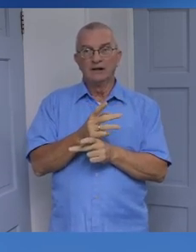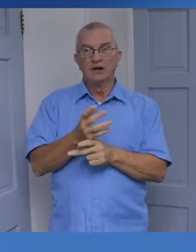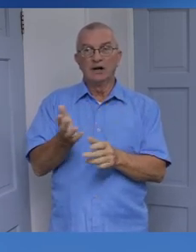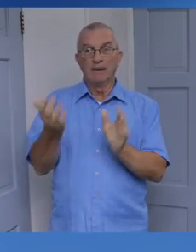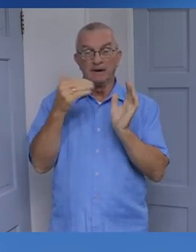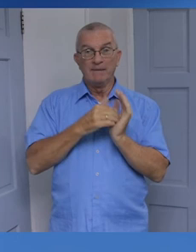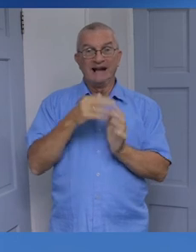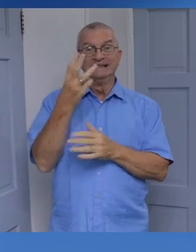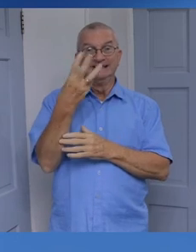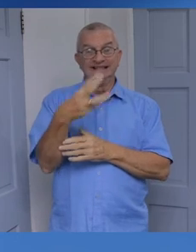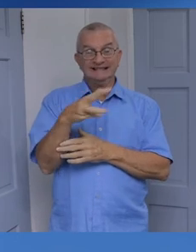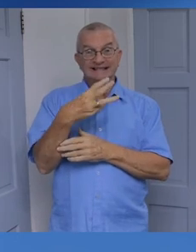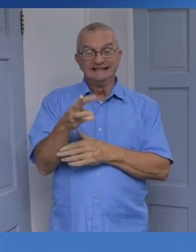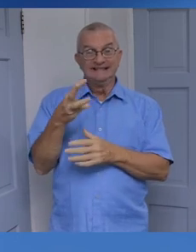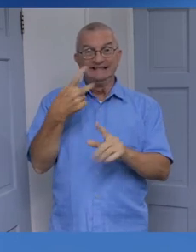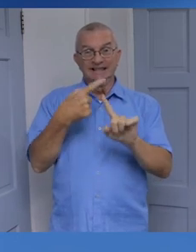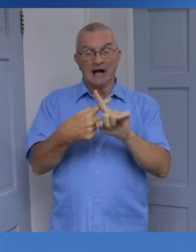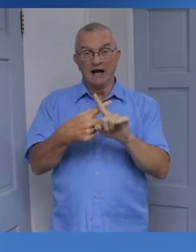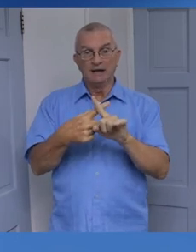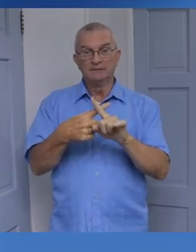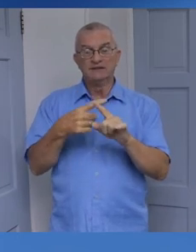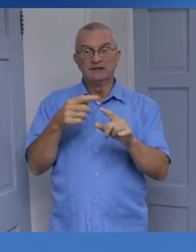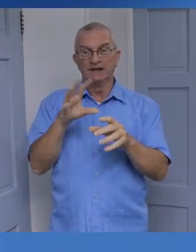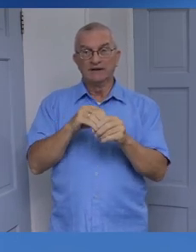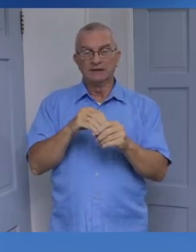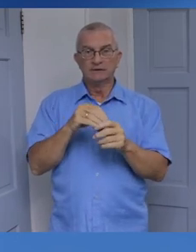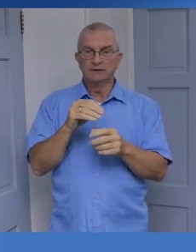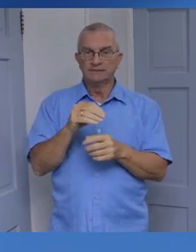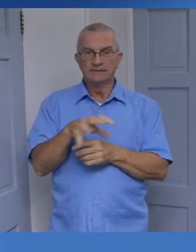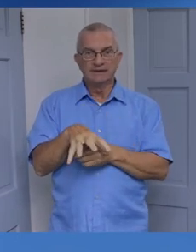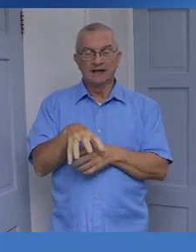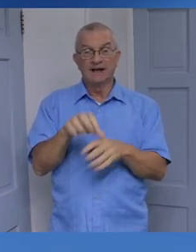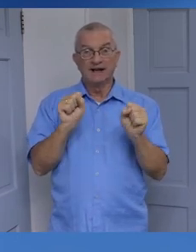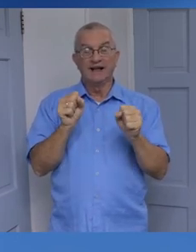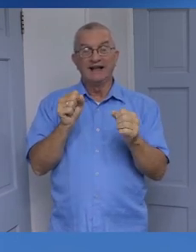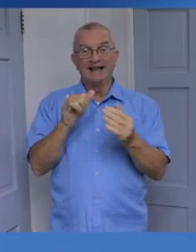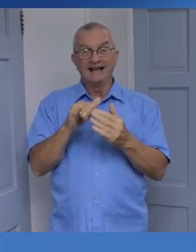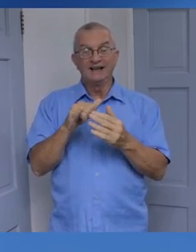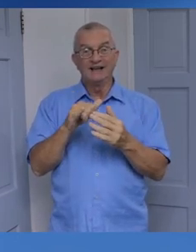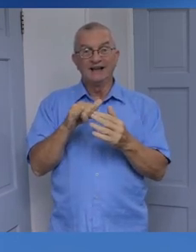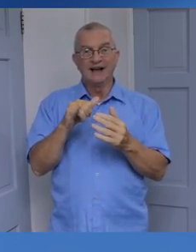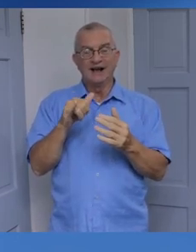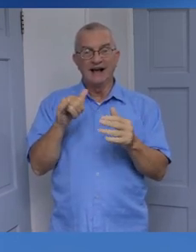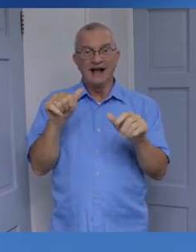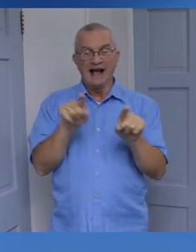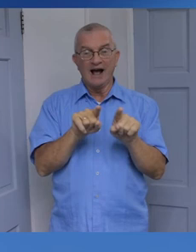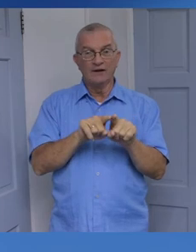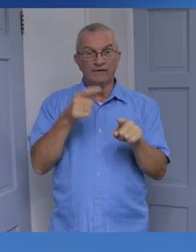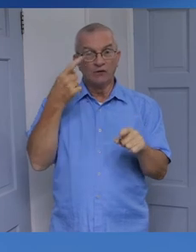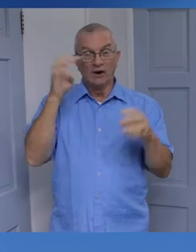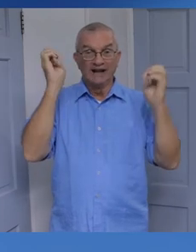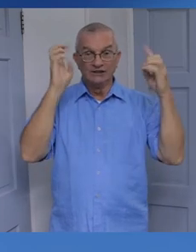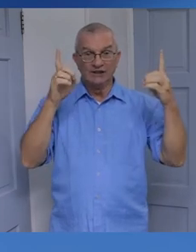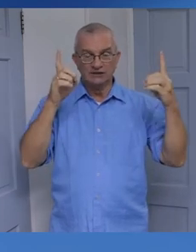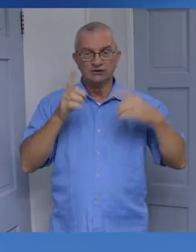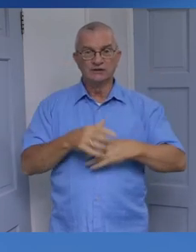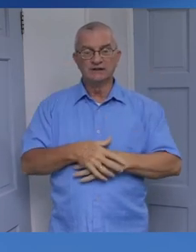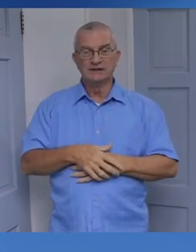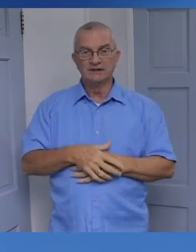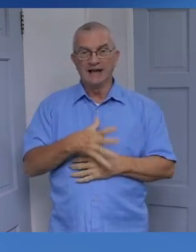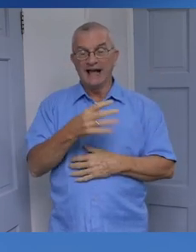taking into account the cost for their education, and comparing this with the cost